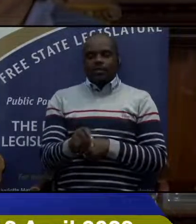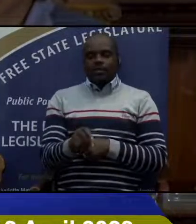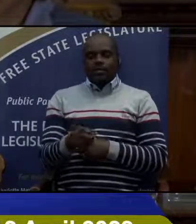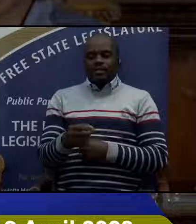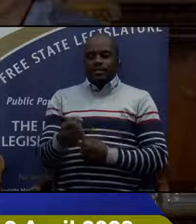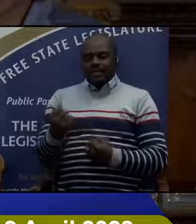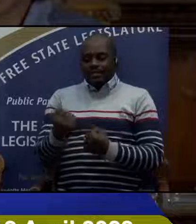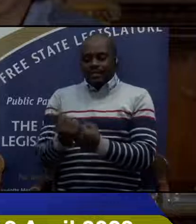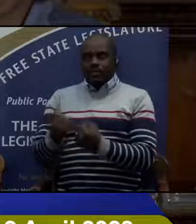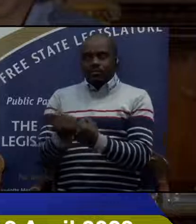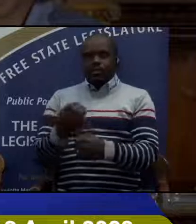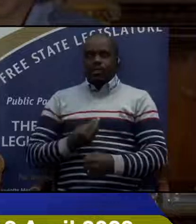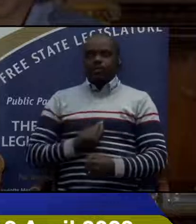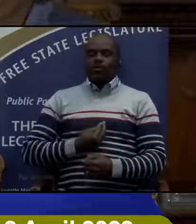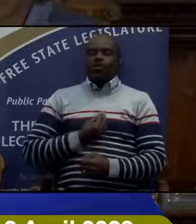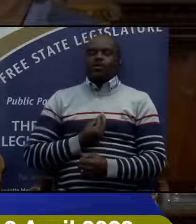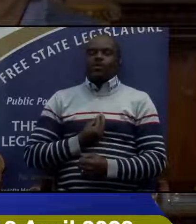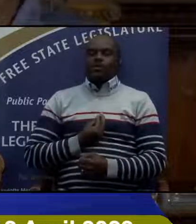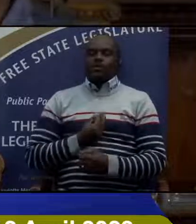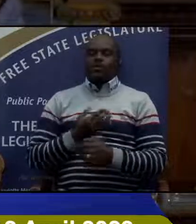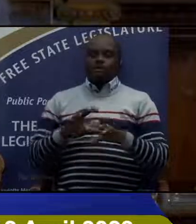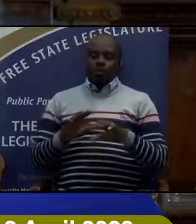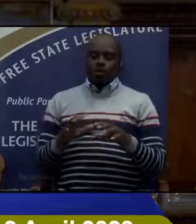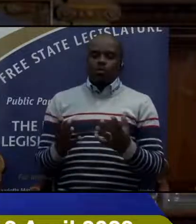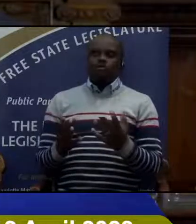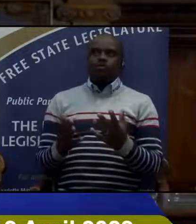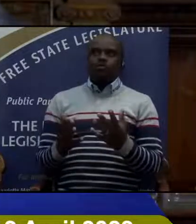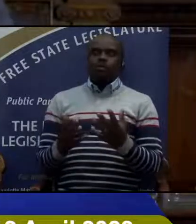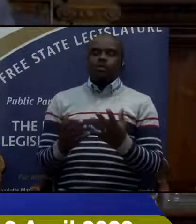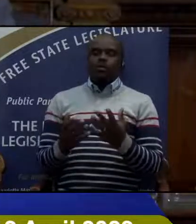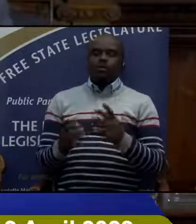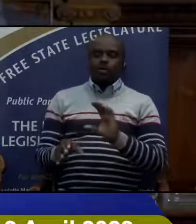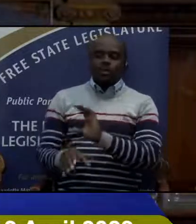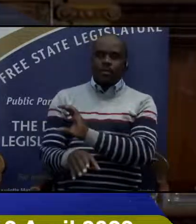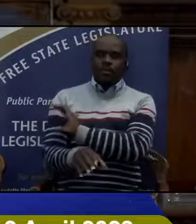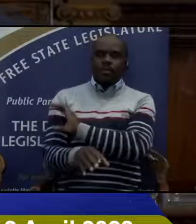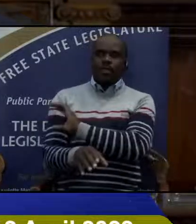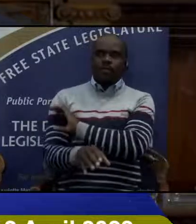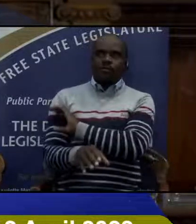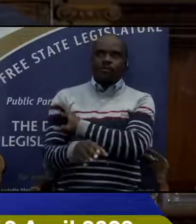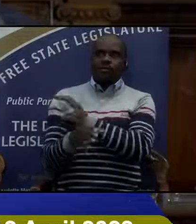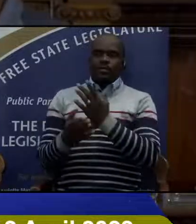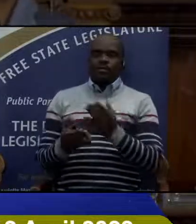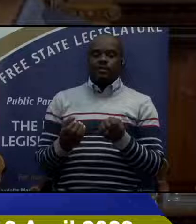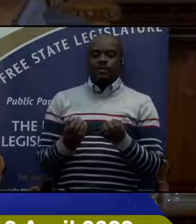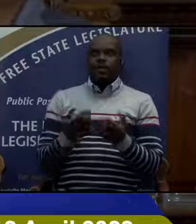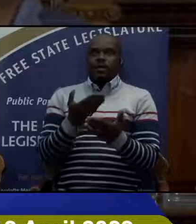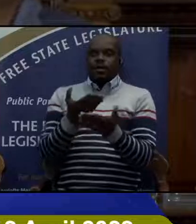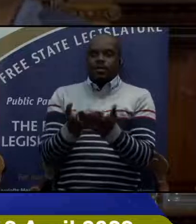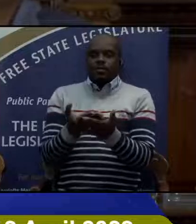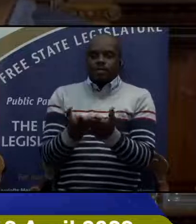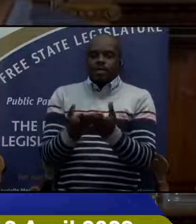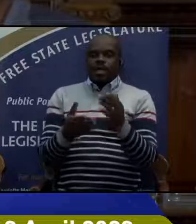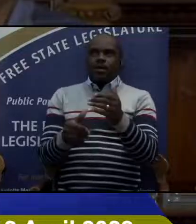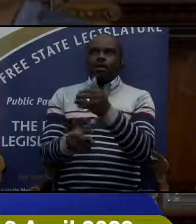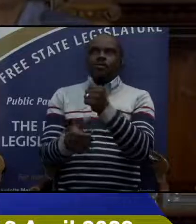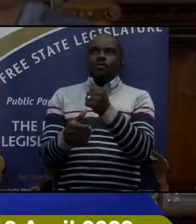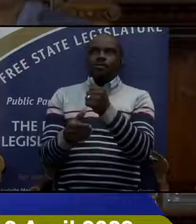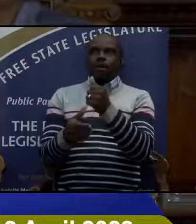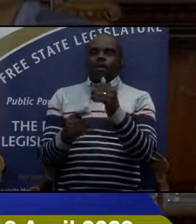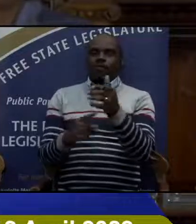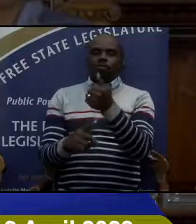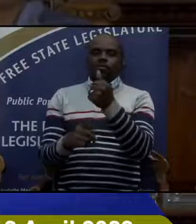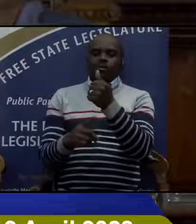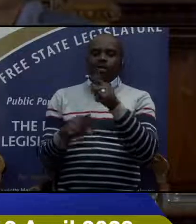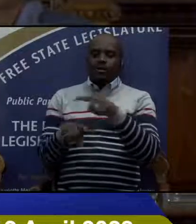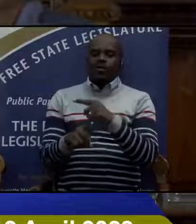a continuation of exploitation? Even though it is arguable that education increases the